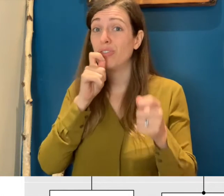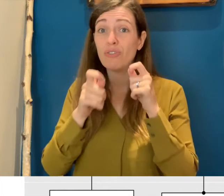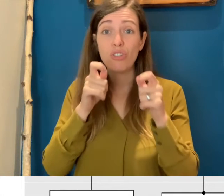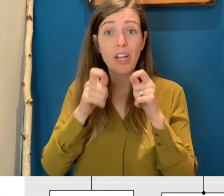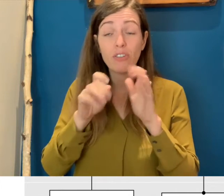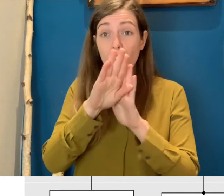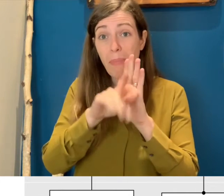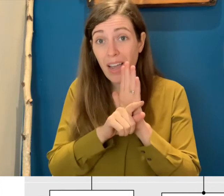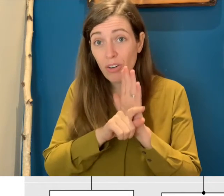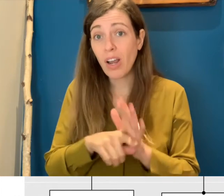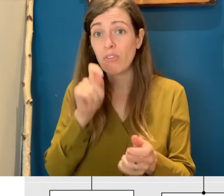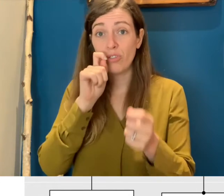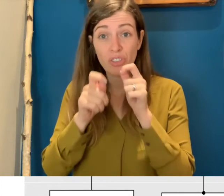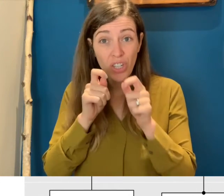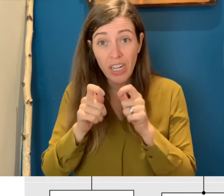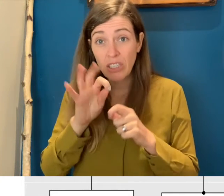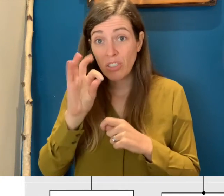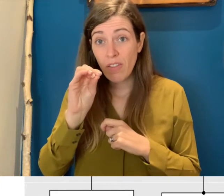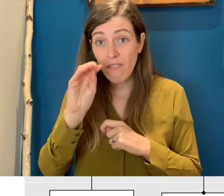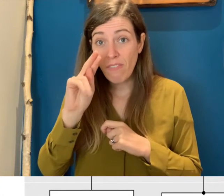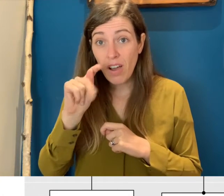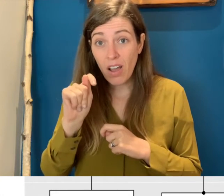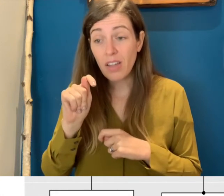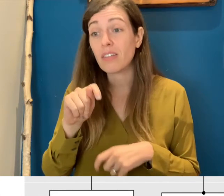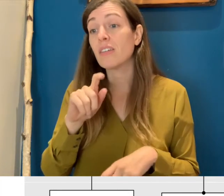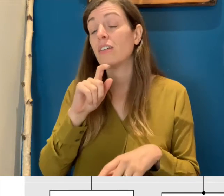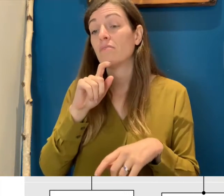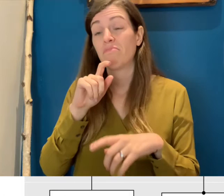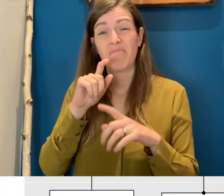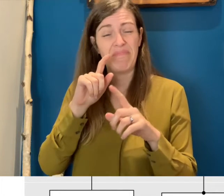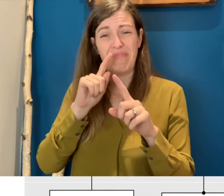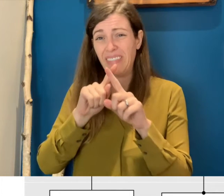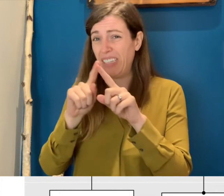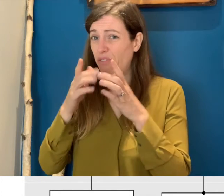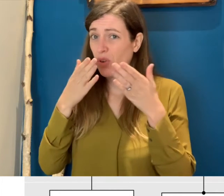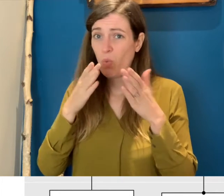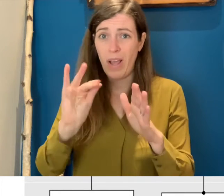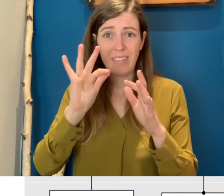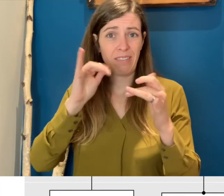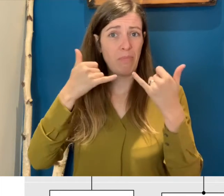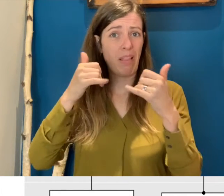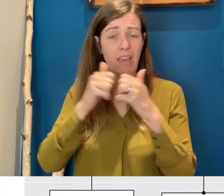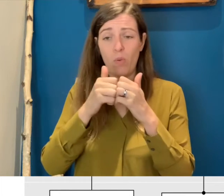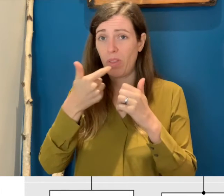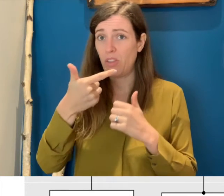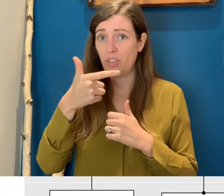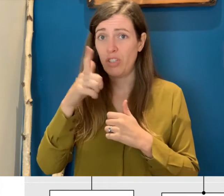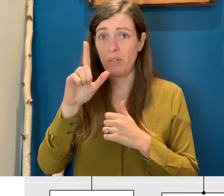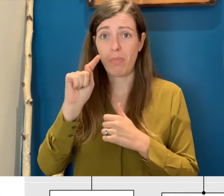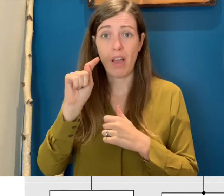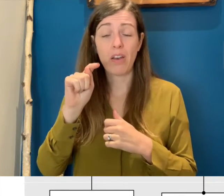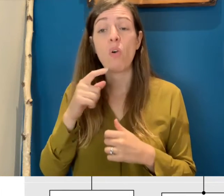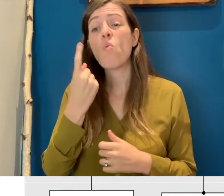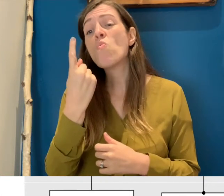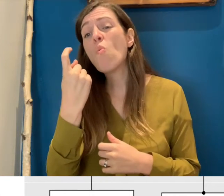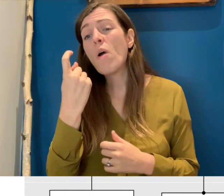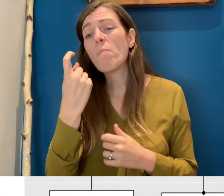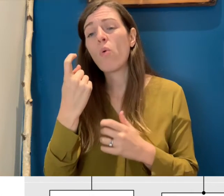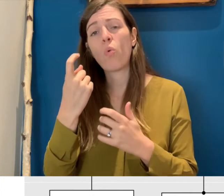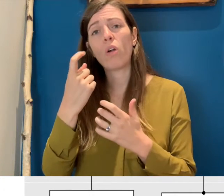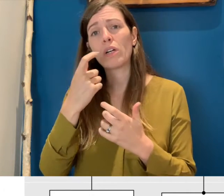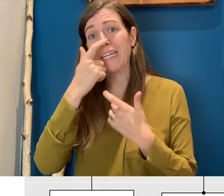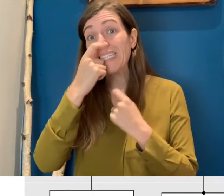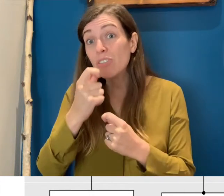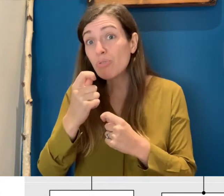You can do all sorts of stuff with ggplot. You could change the colors, the backgrounds, the fonts, all sorts of different ways of